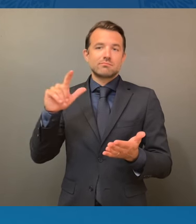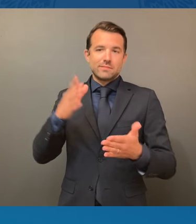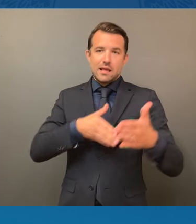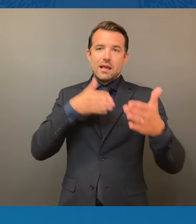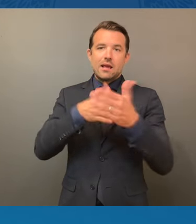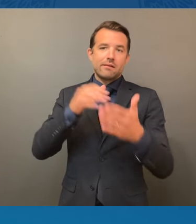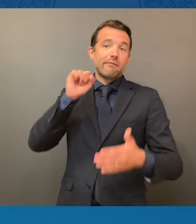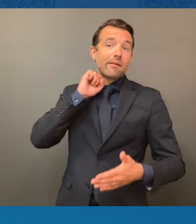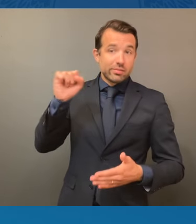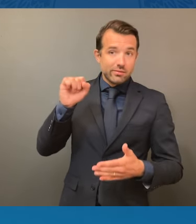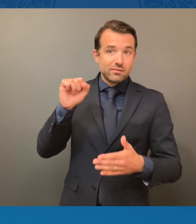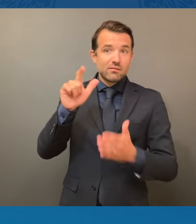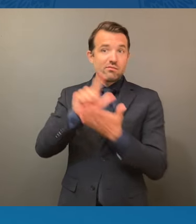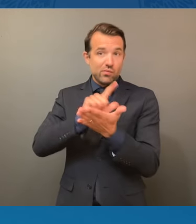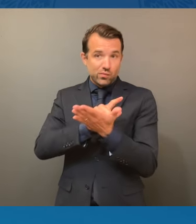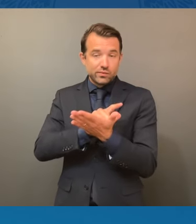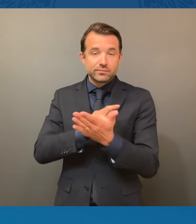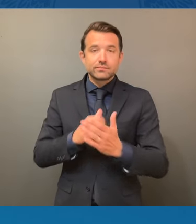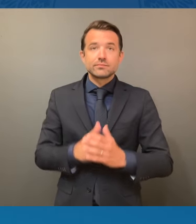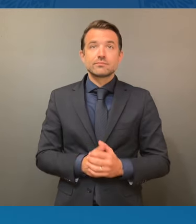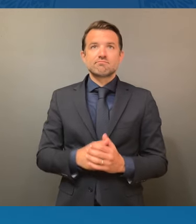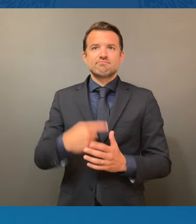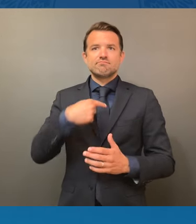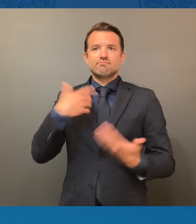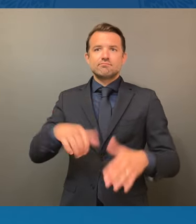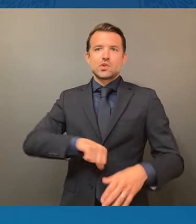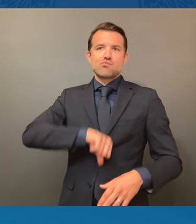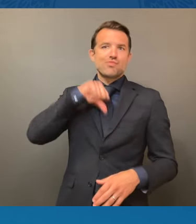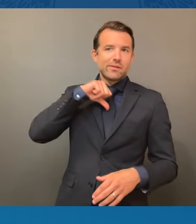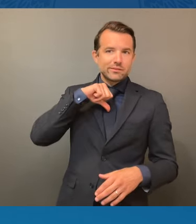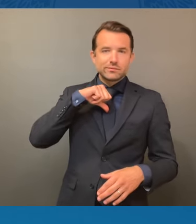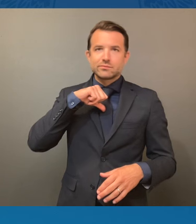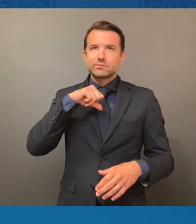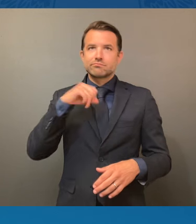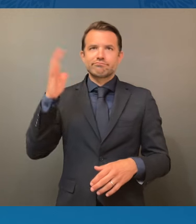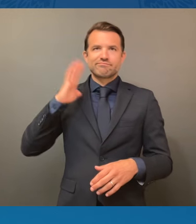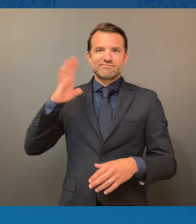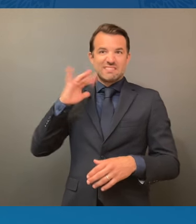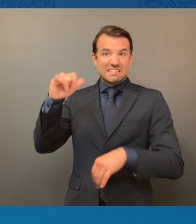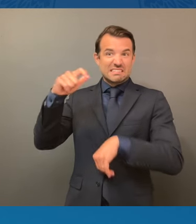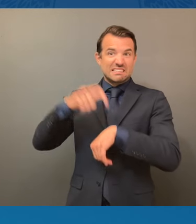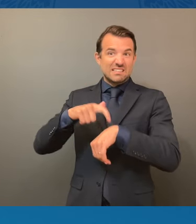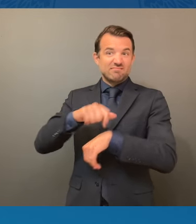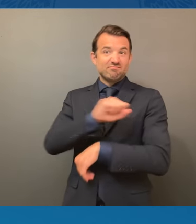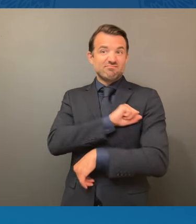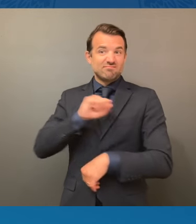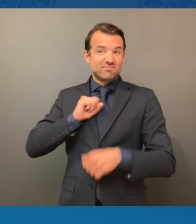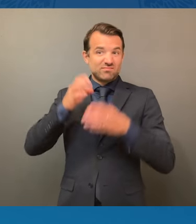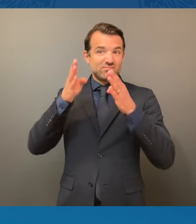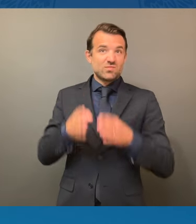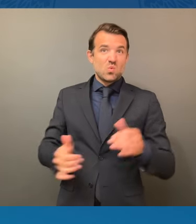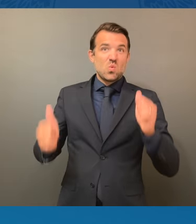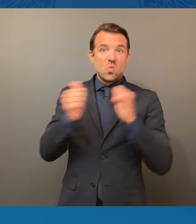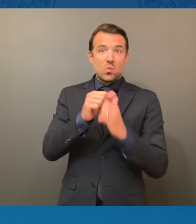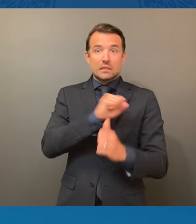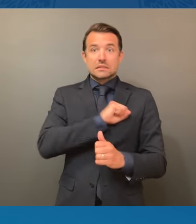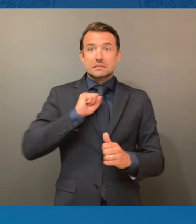I was proud to introduce that act when I was in the United States Senate, along with Senator Cory Booker, New Jersey's